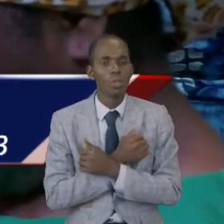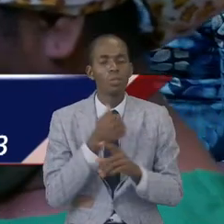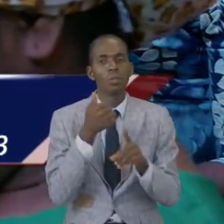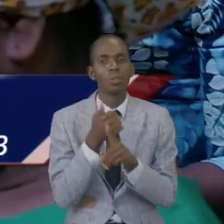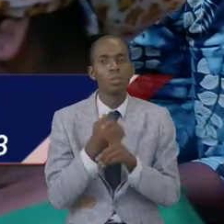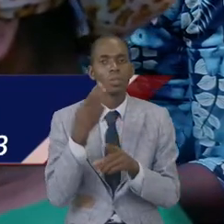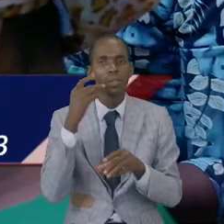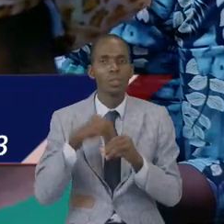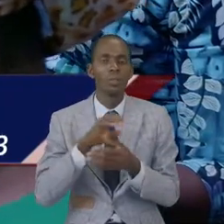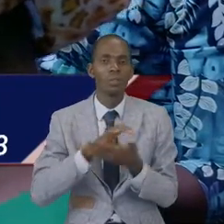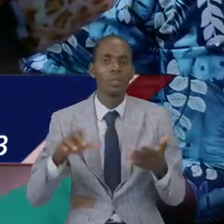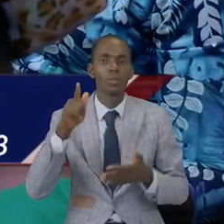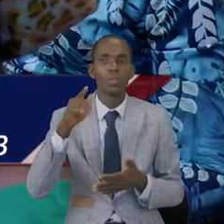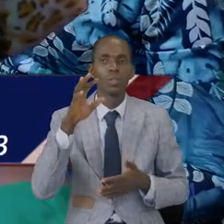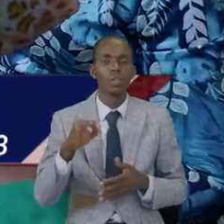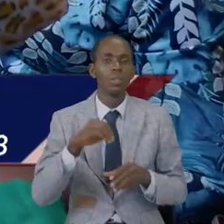himself.